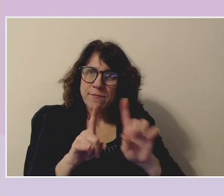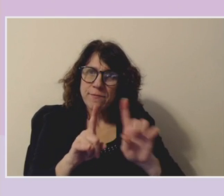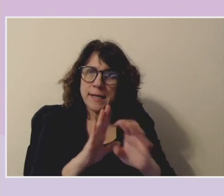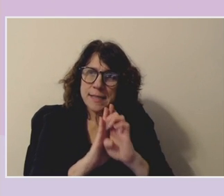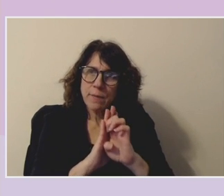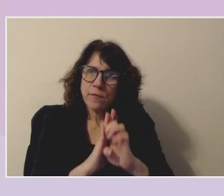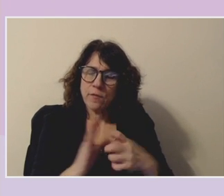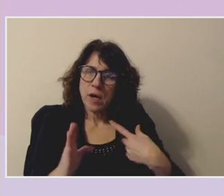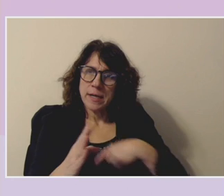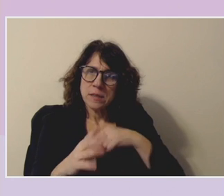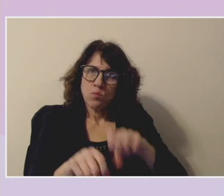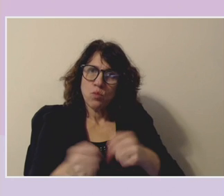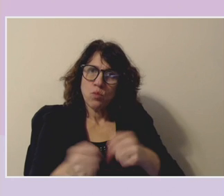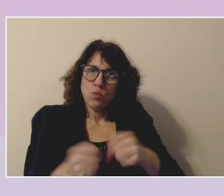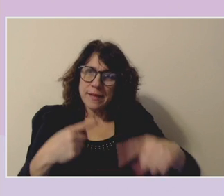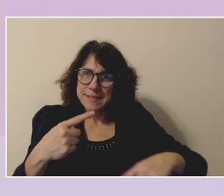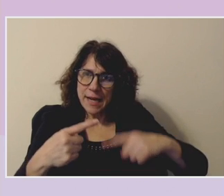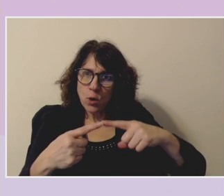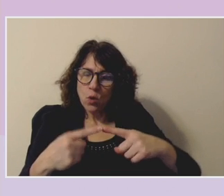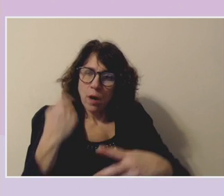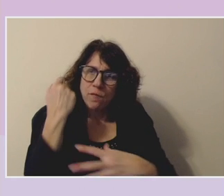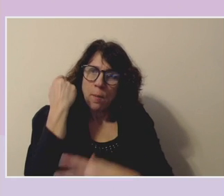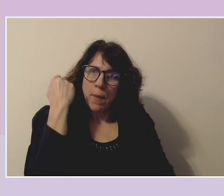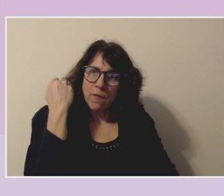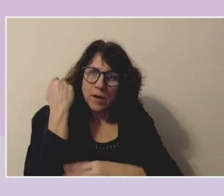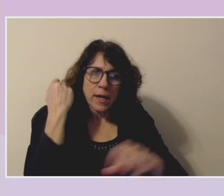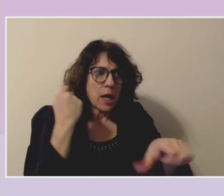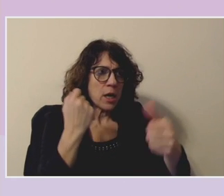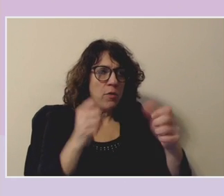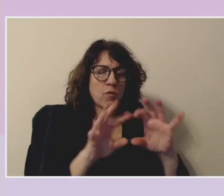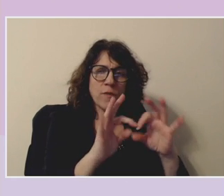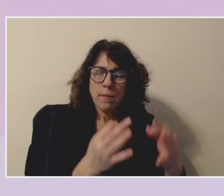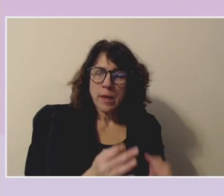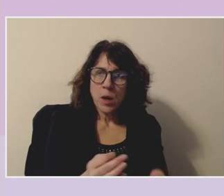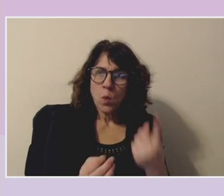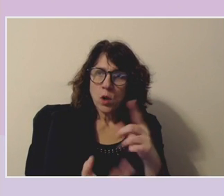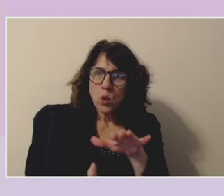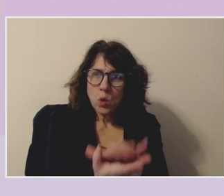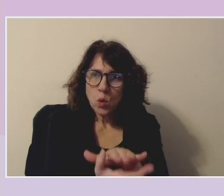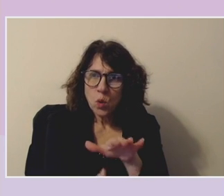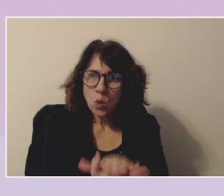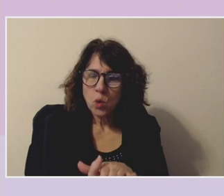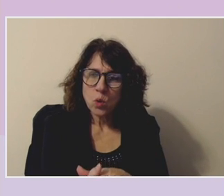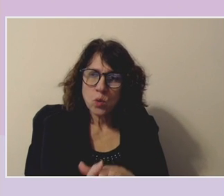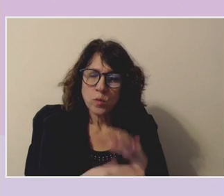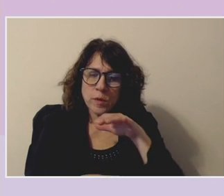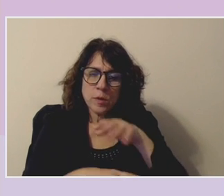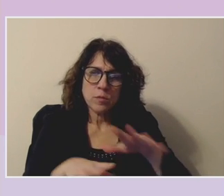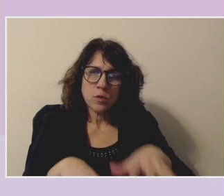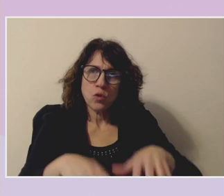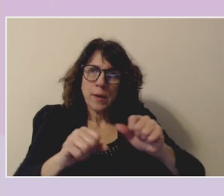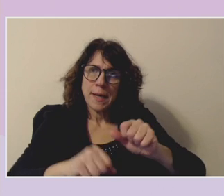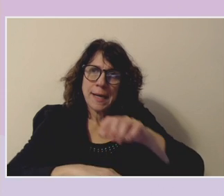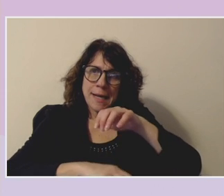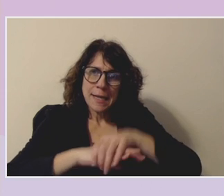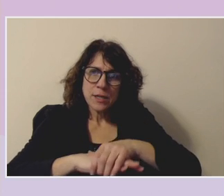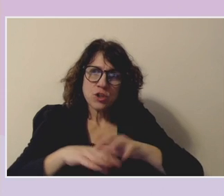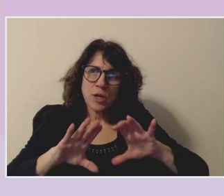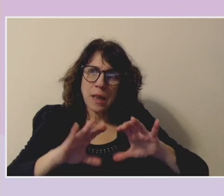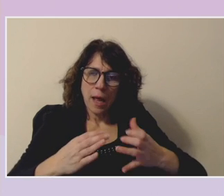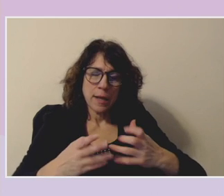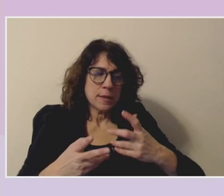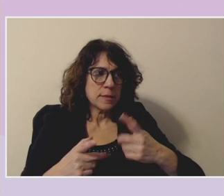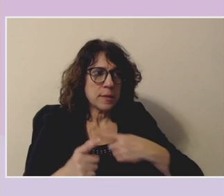that cycle of poverty. And then we have another family at one of our schools that through English classes was they were able then